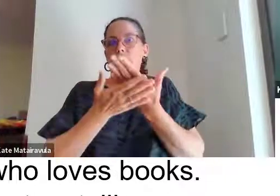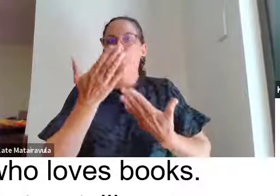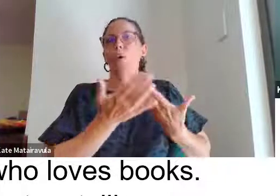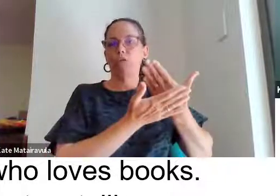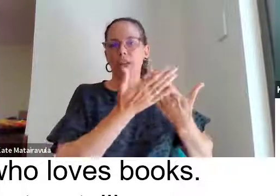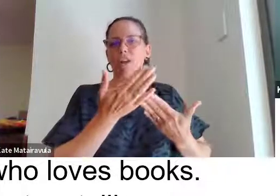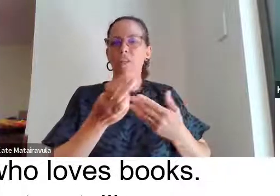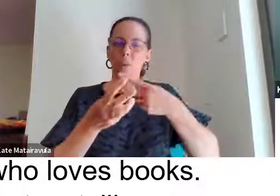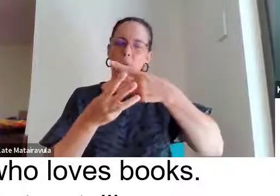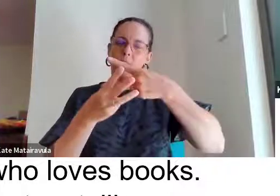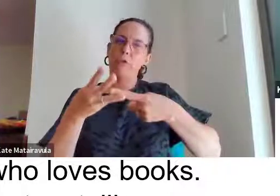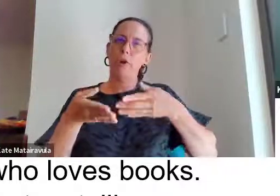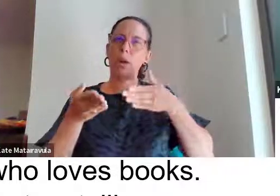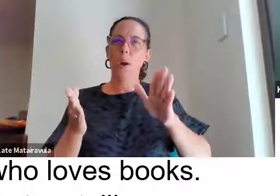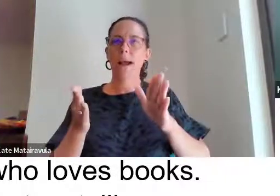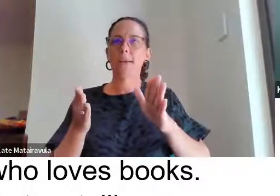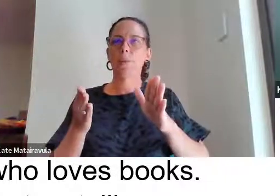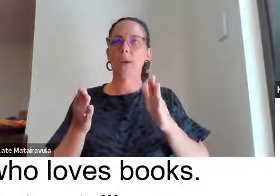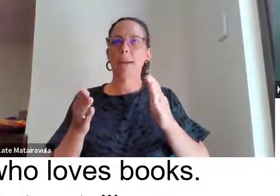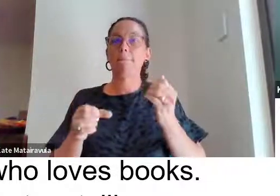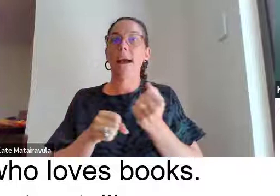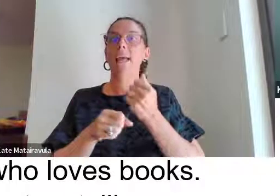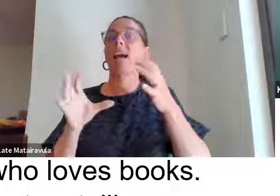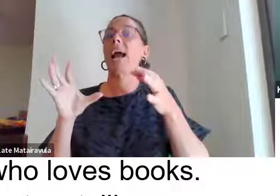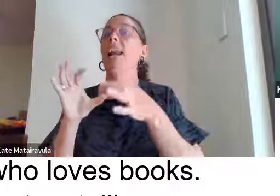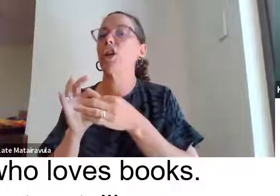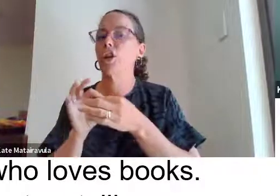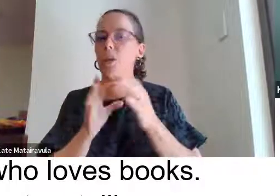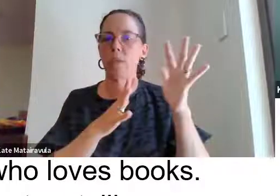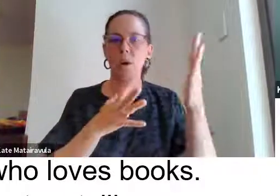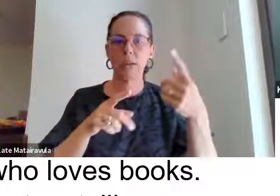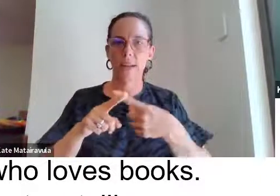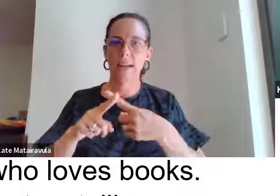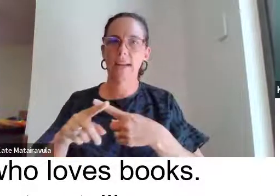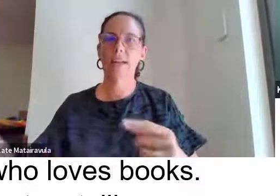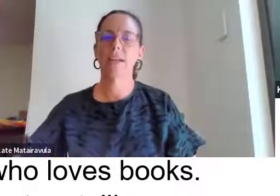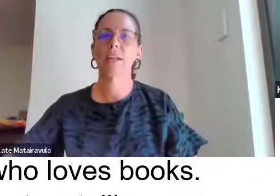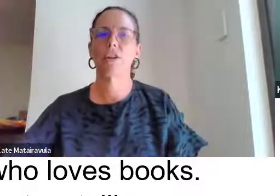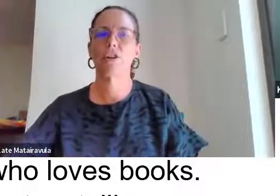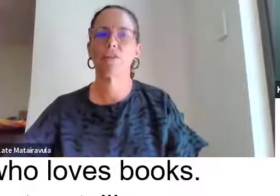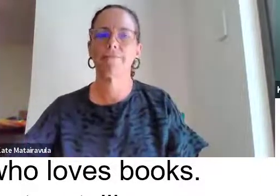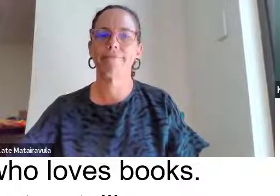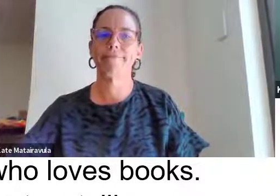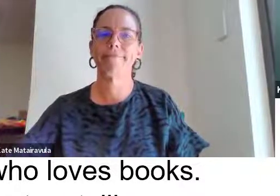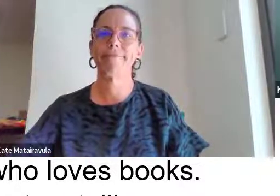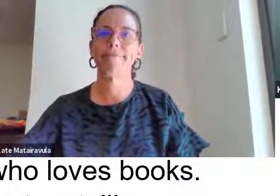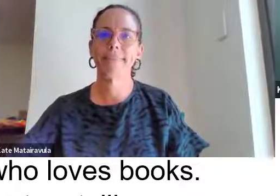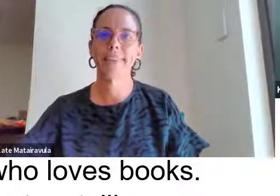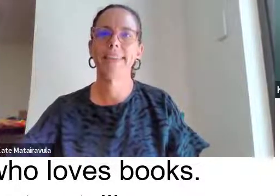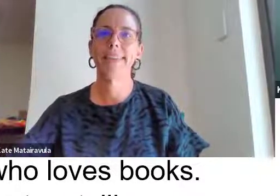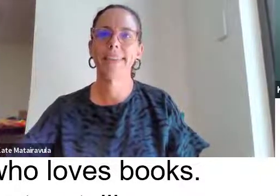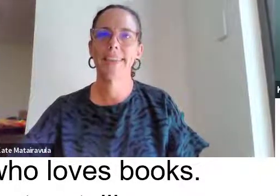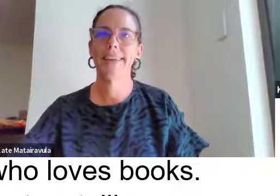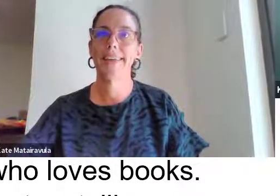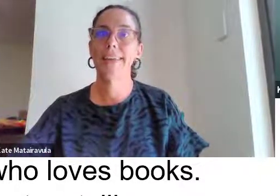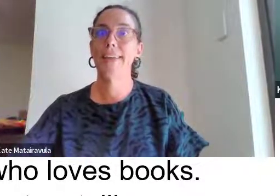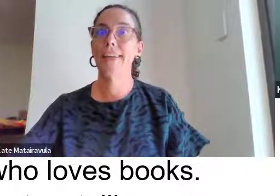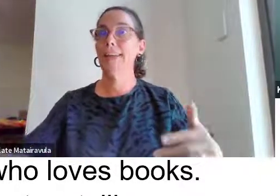personal face-to-face delivery with the text as well. So we have a number of ways that we try to do that, to connect the Auslan with the